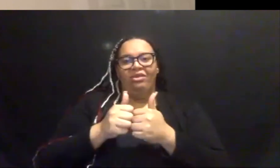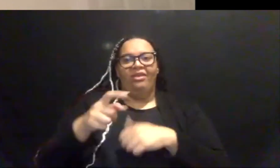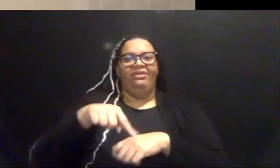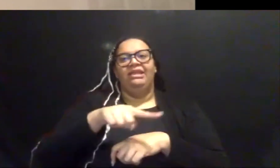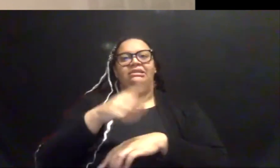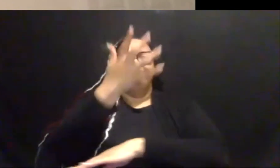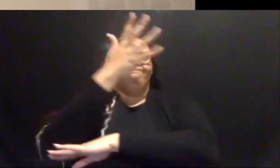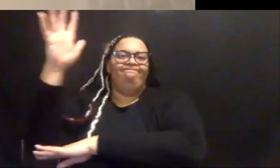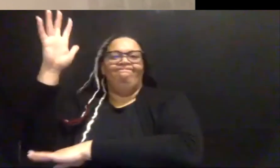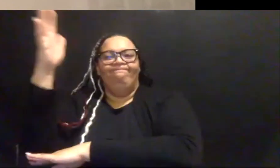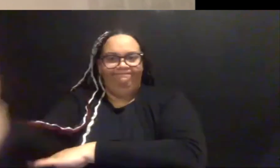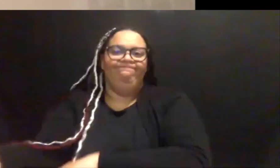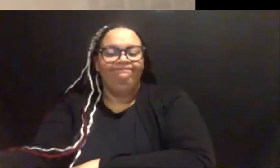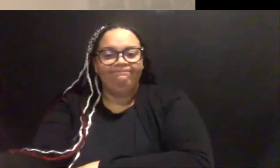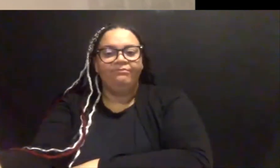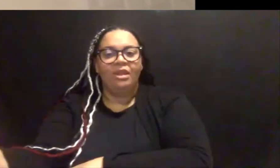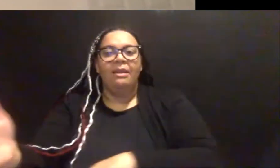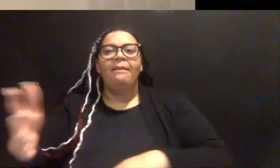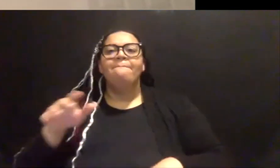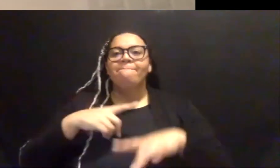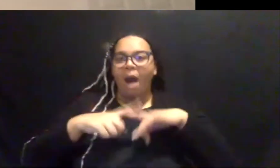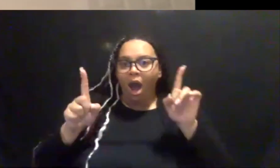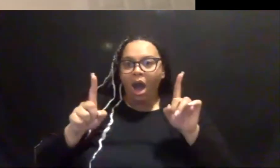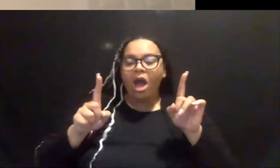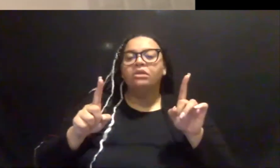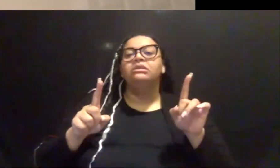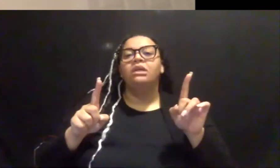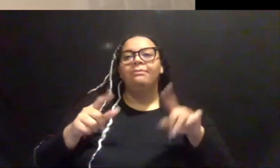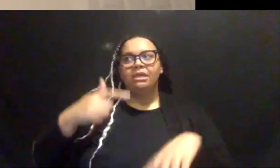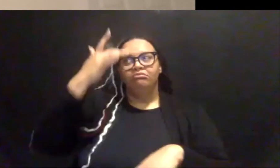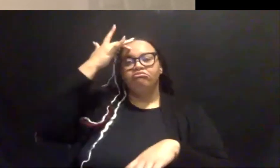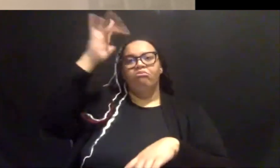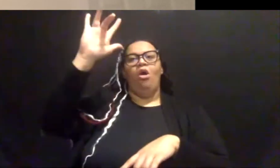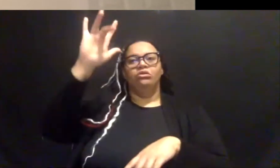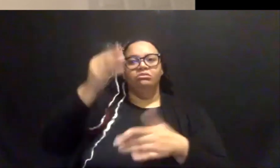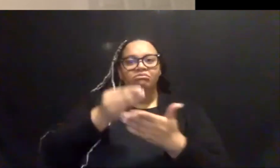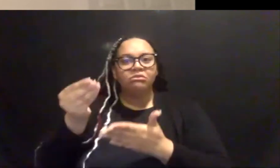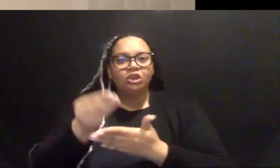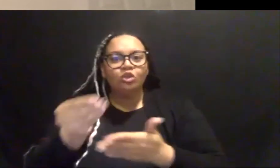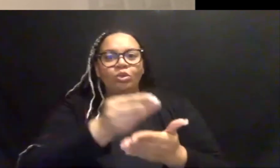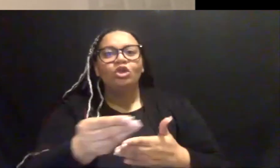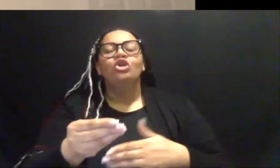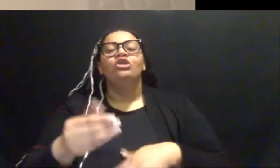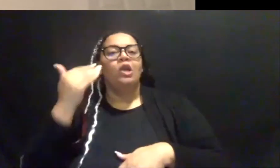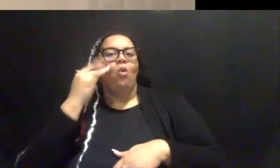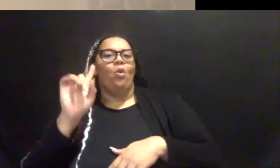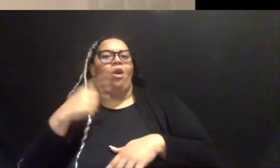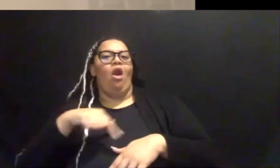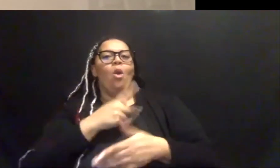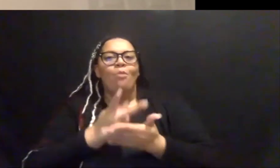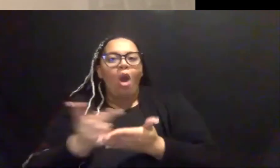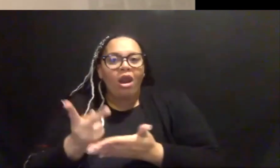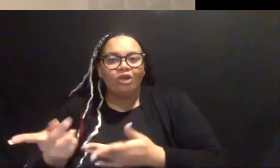deforestation and things like that, but just being wise consumers and really knowing where our products are coming from and trying